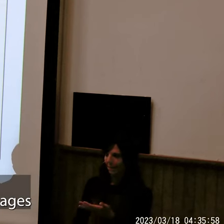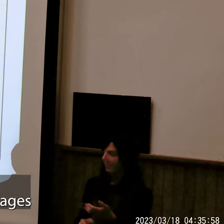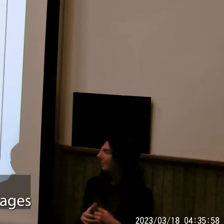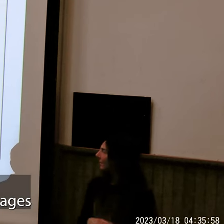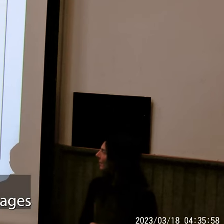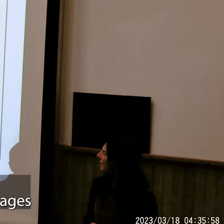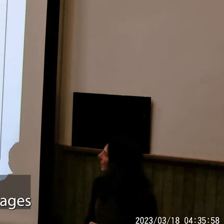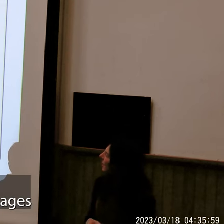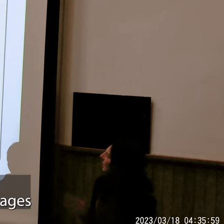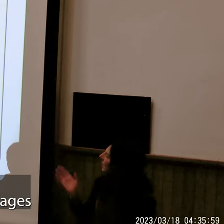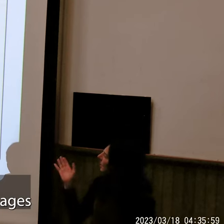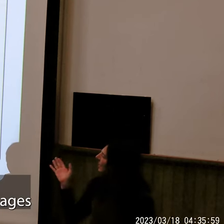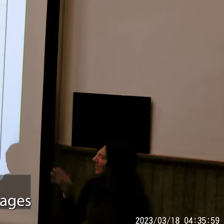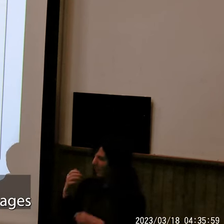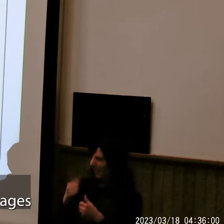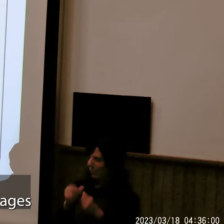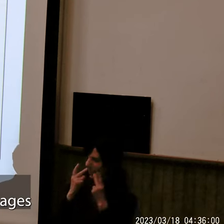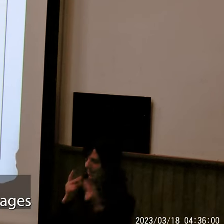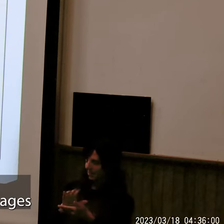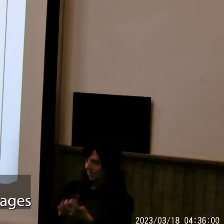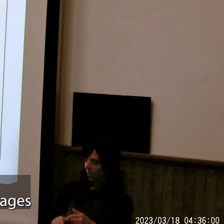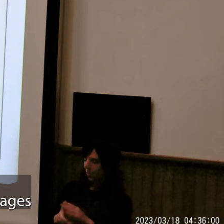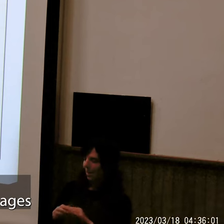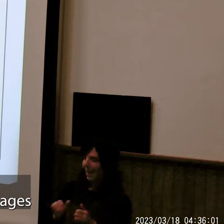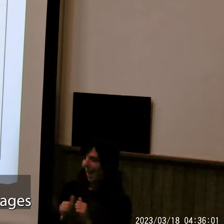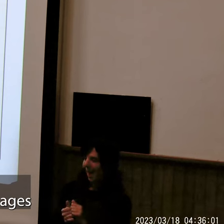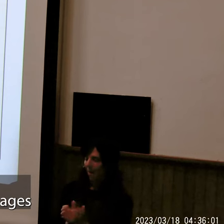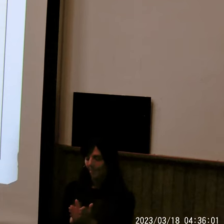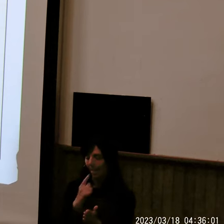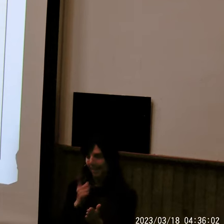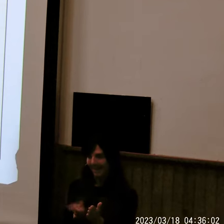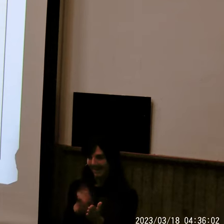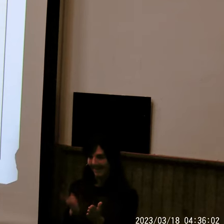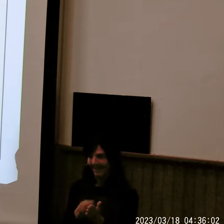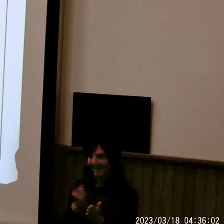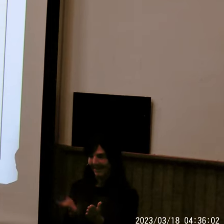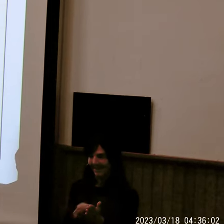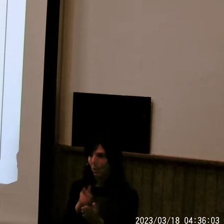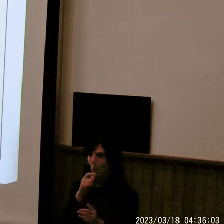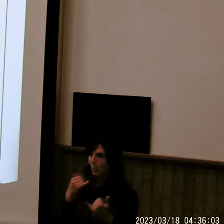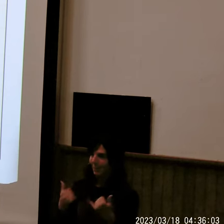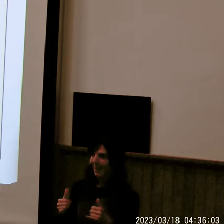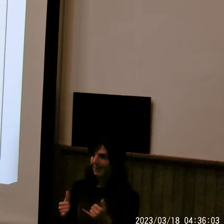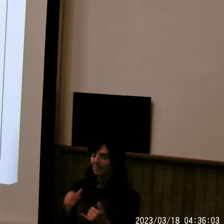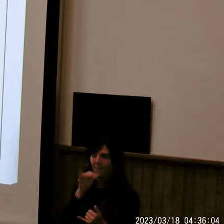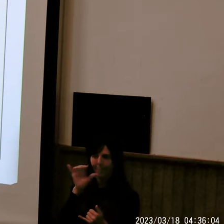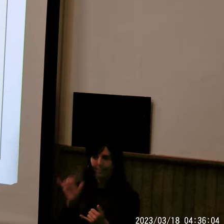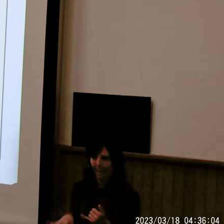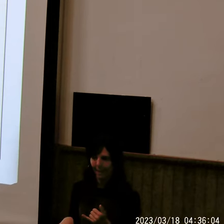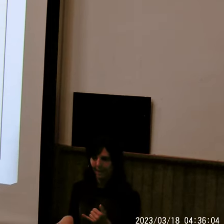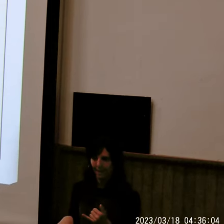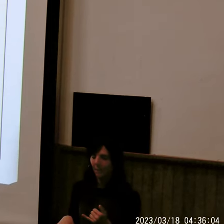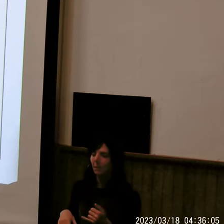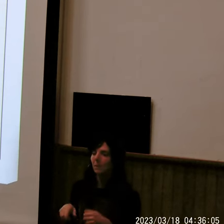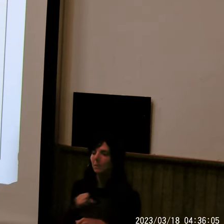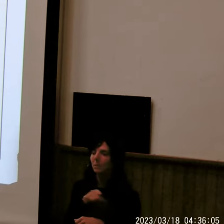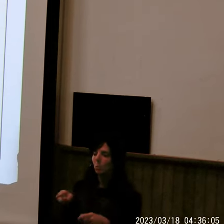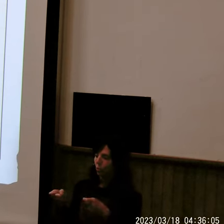story through pages of Cassio's diaries, but instead of flipping through those pages, what you're doing as a player is controlling an eraser.